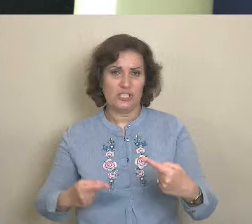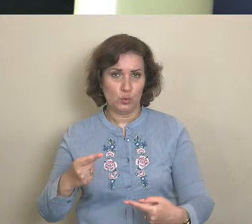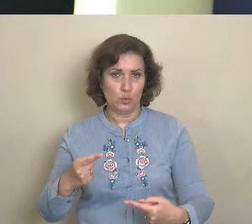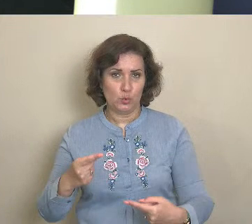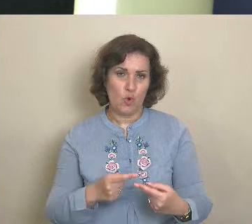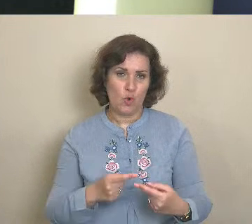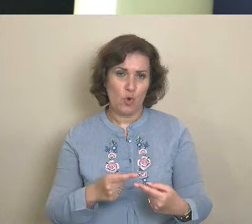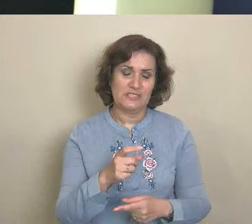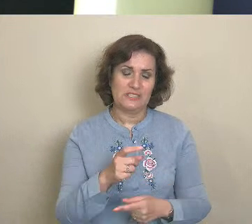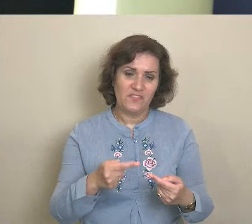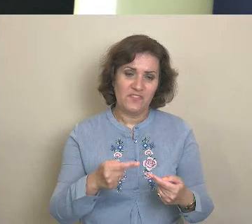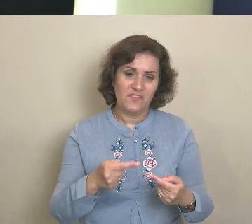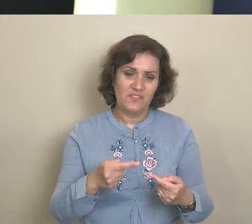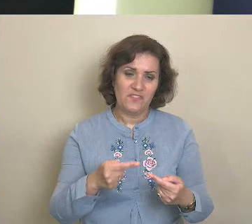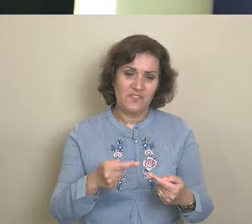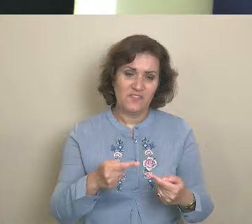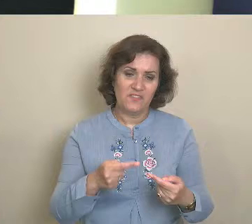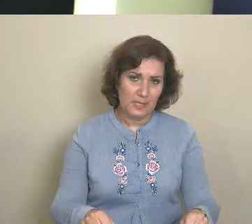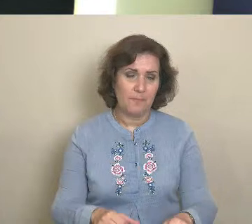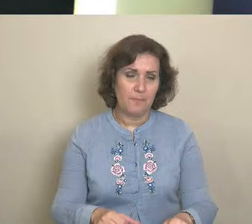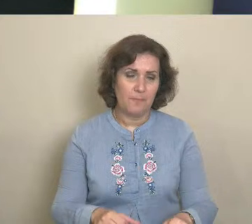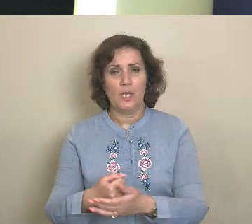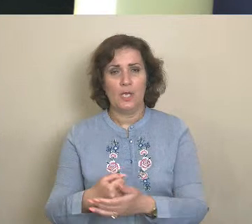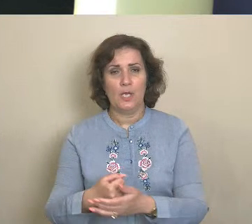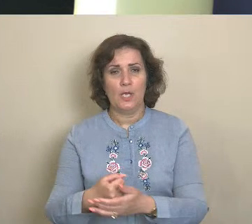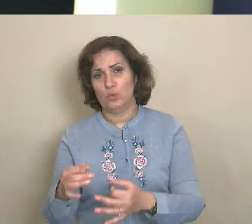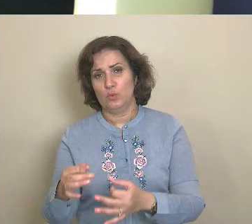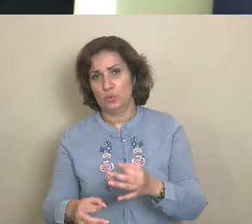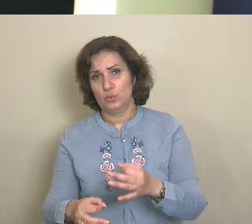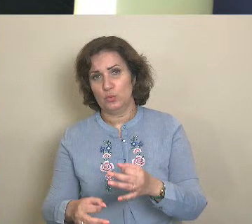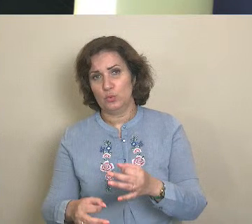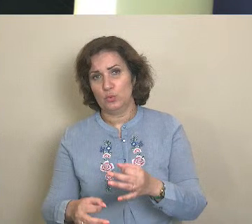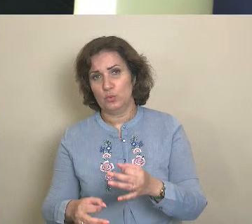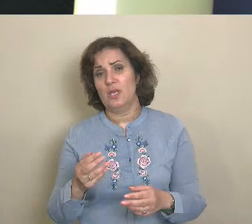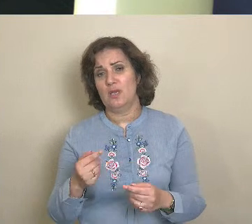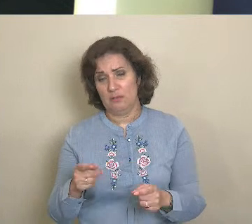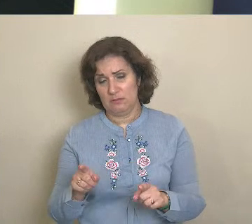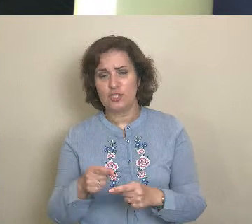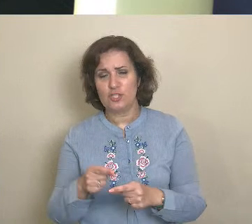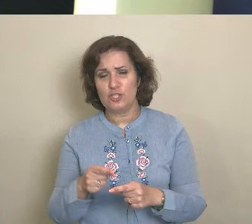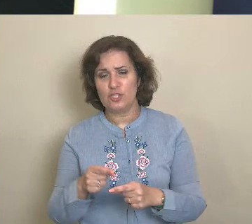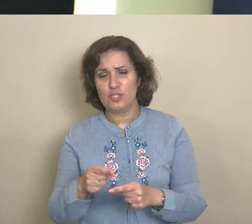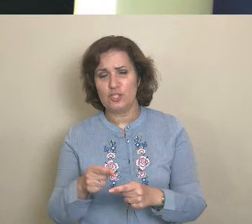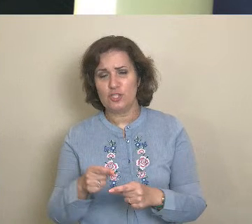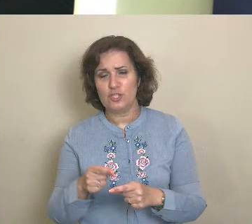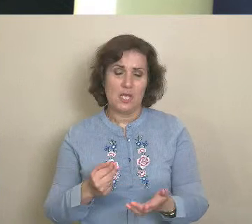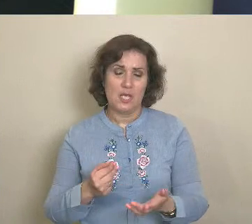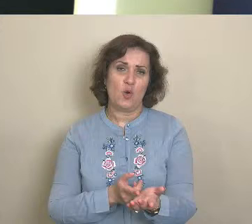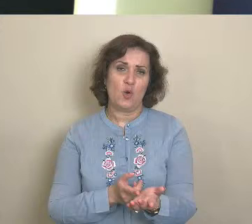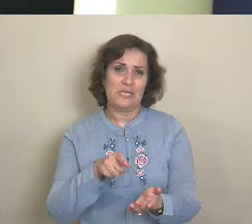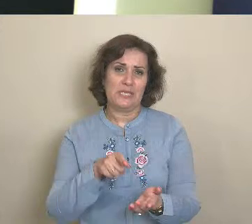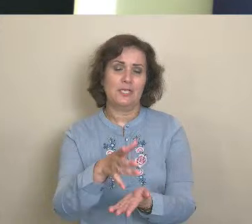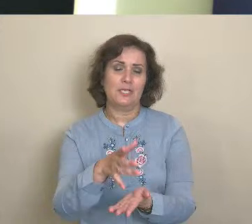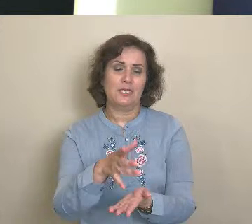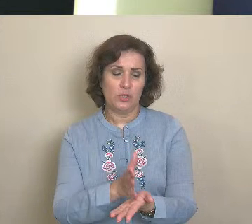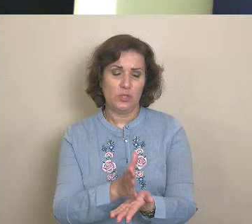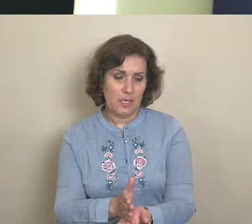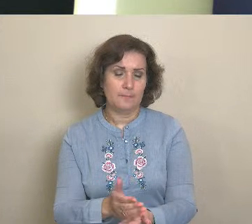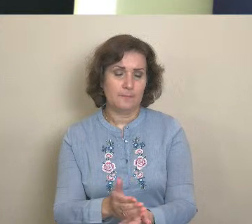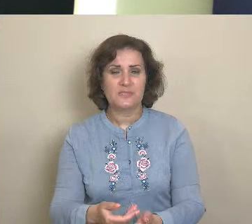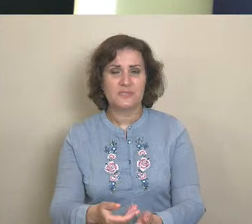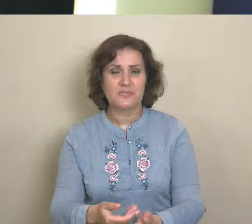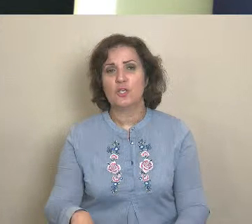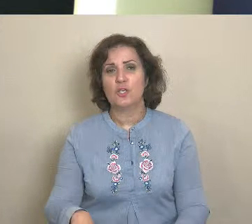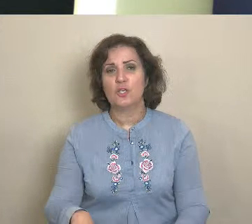refer most of the disputes from respective commissions to court. And there are reasons for